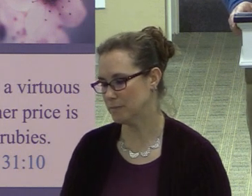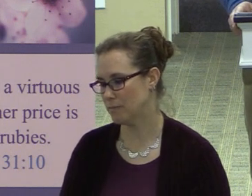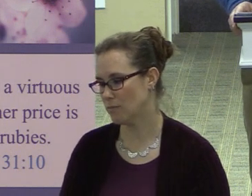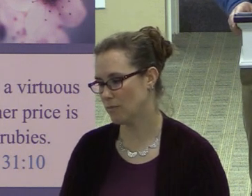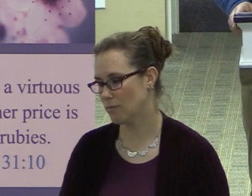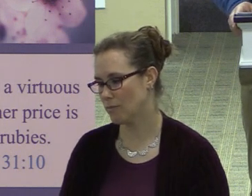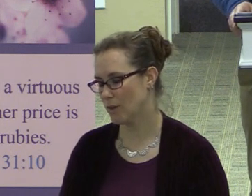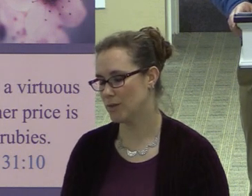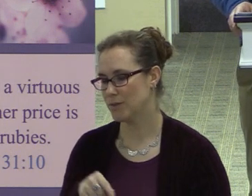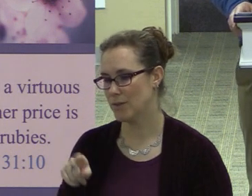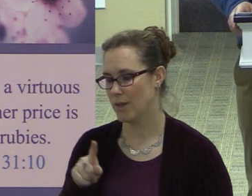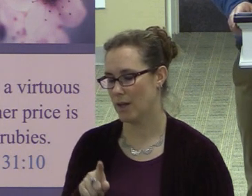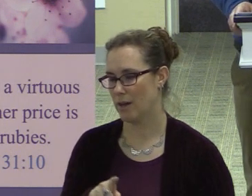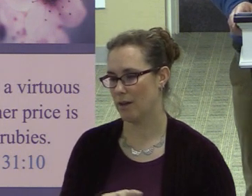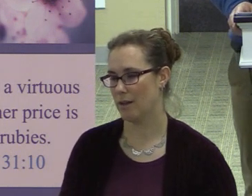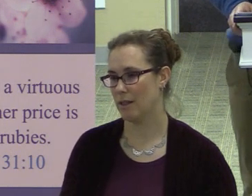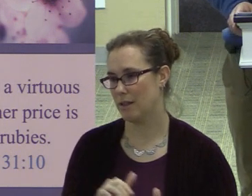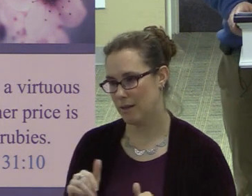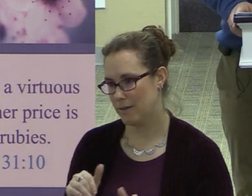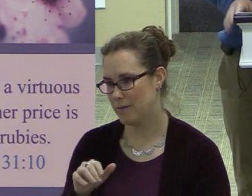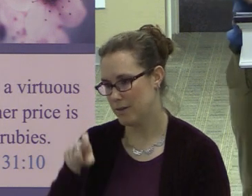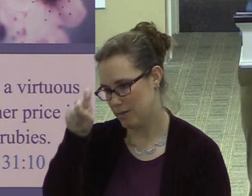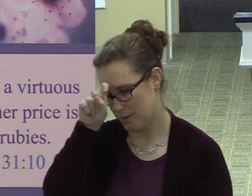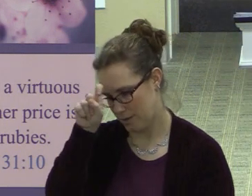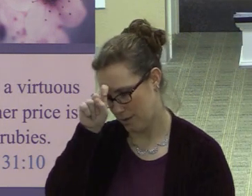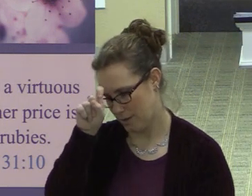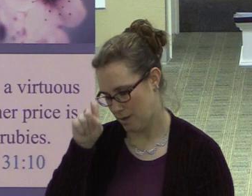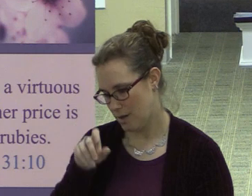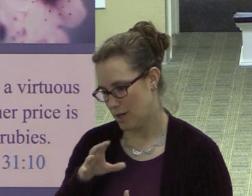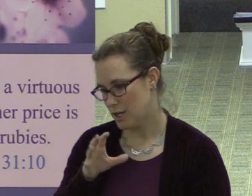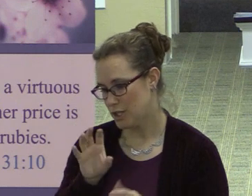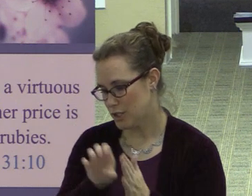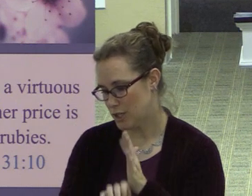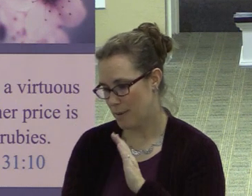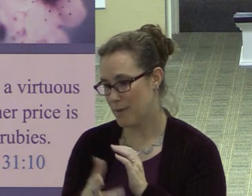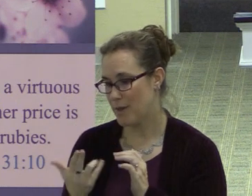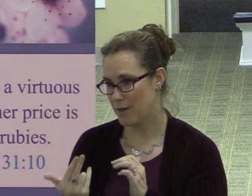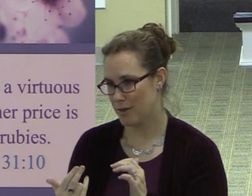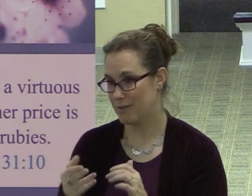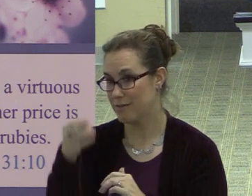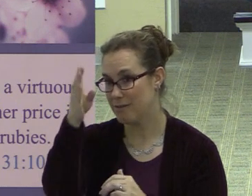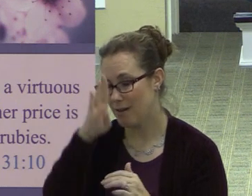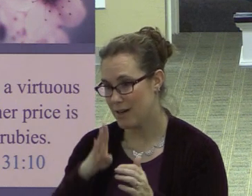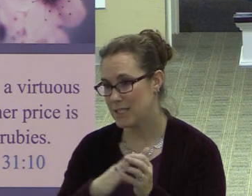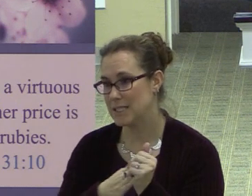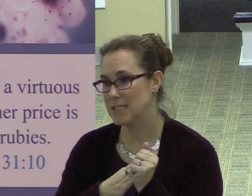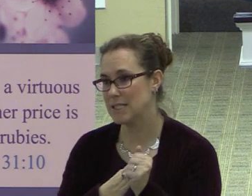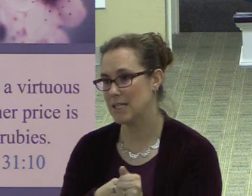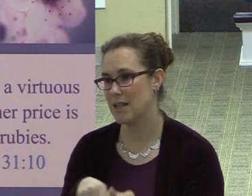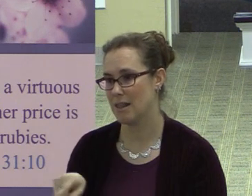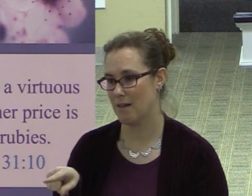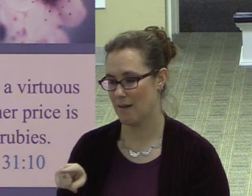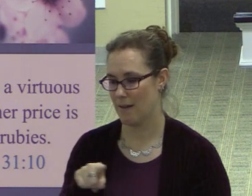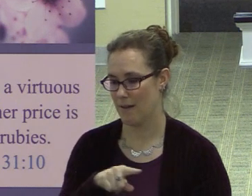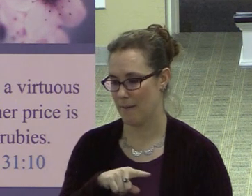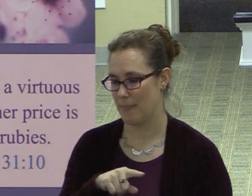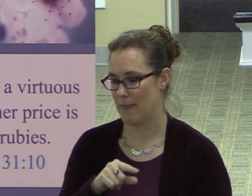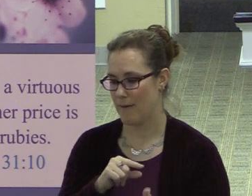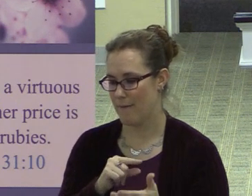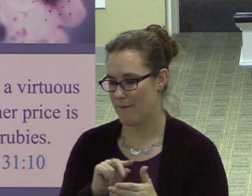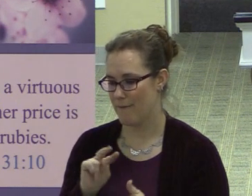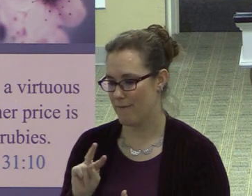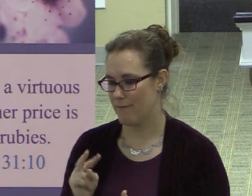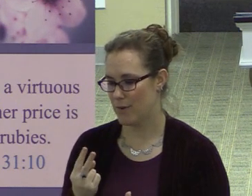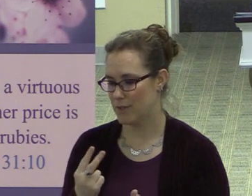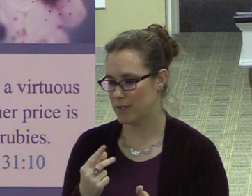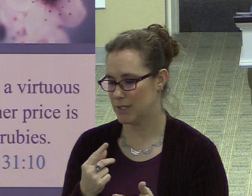So they head out of Egypt. Chapter 13, God is leading them. It says in verse 18 of